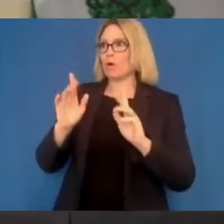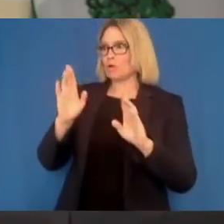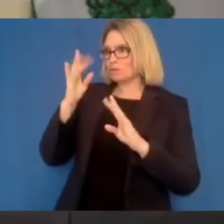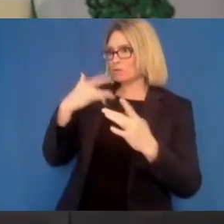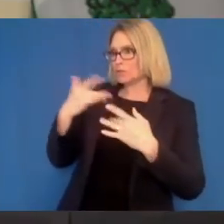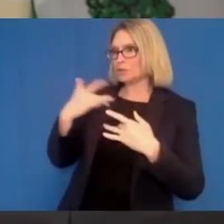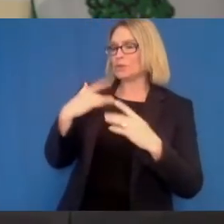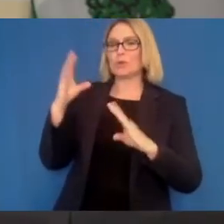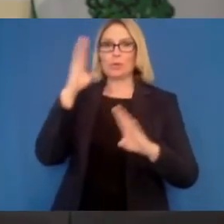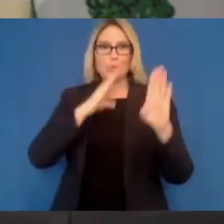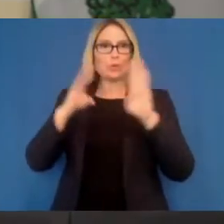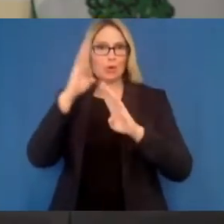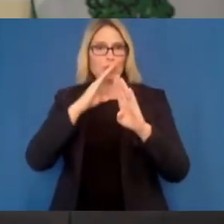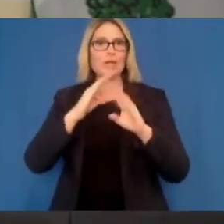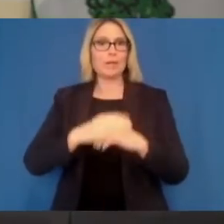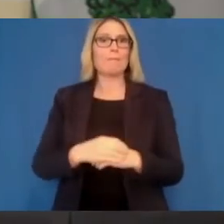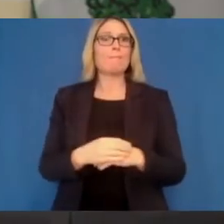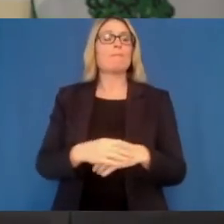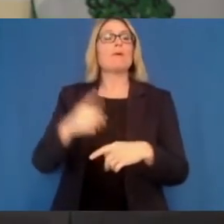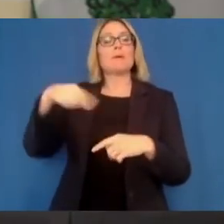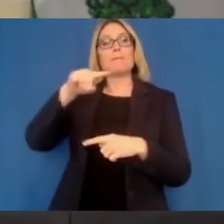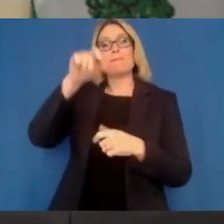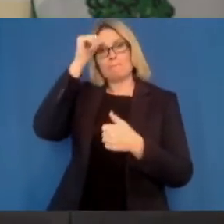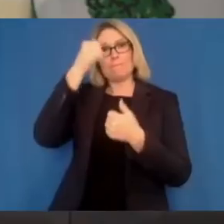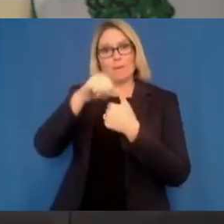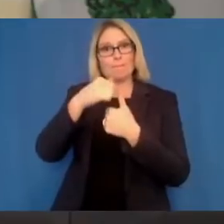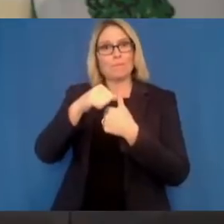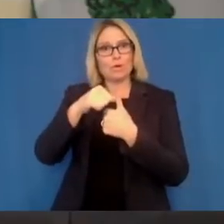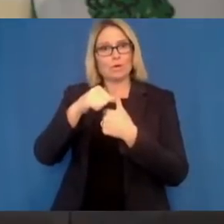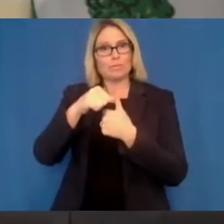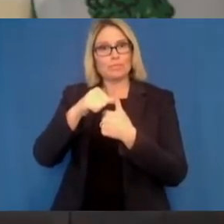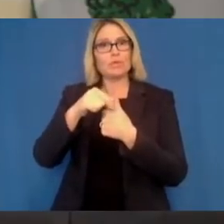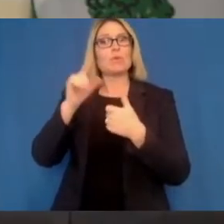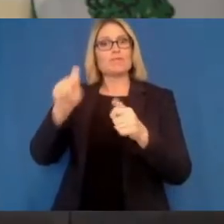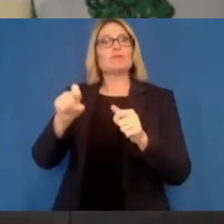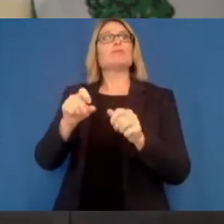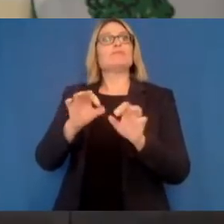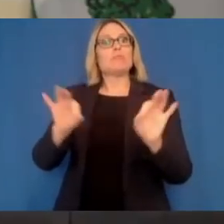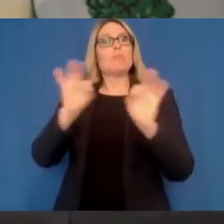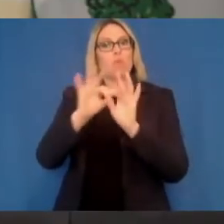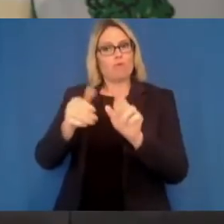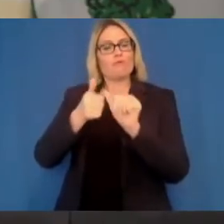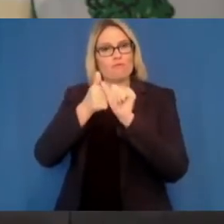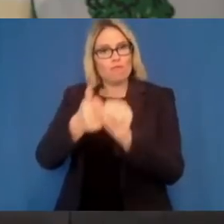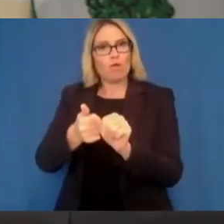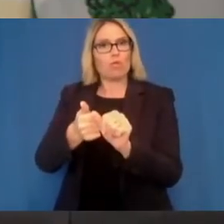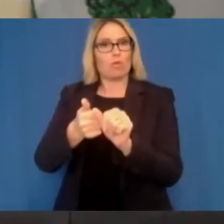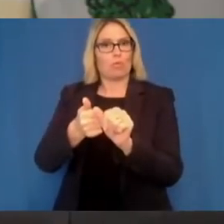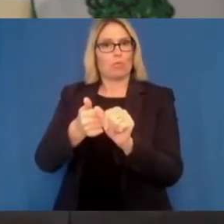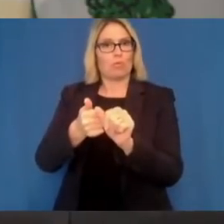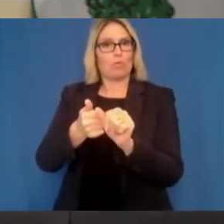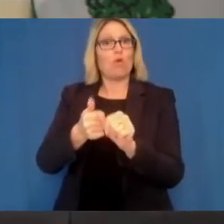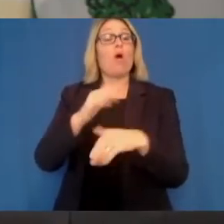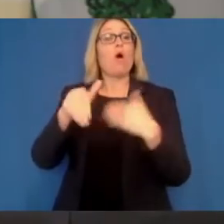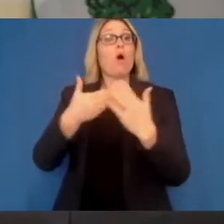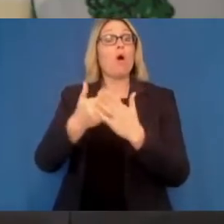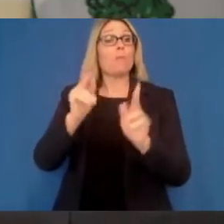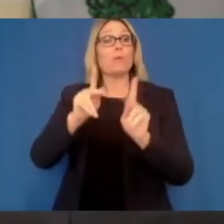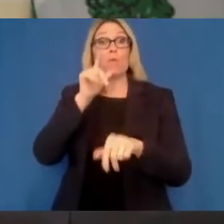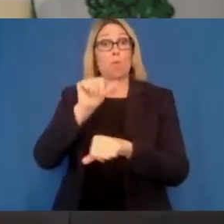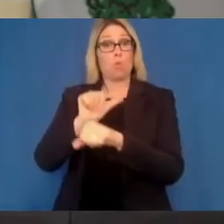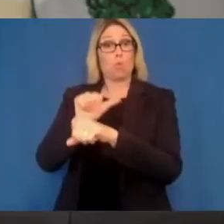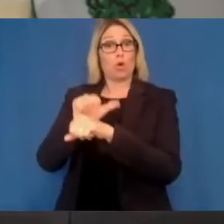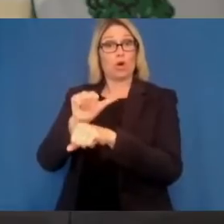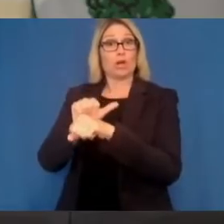But we must remember to keep doing the things that are important. I want to, again, to every employee in